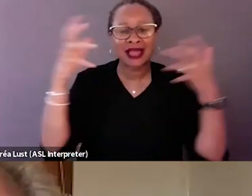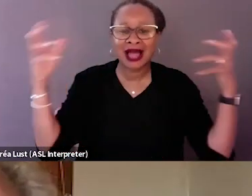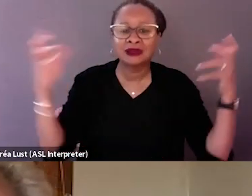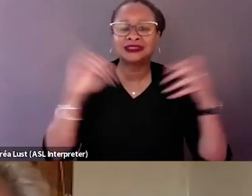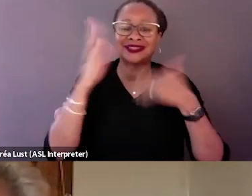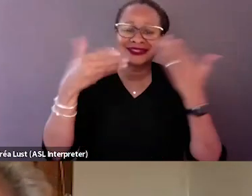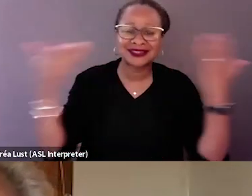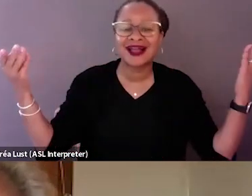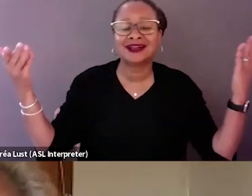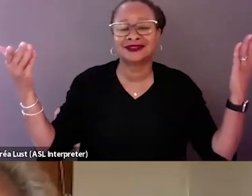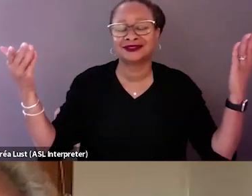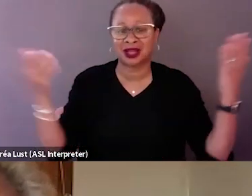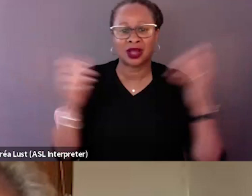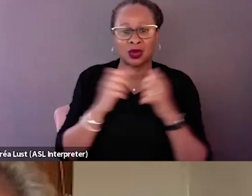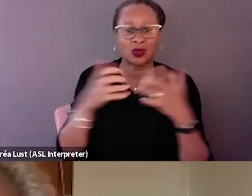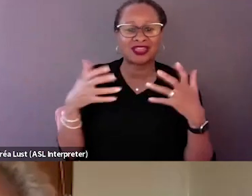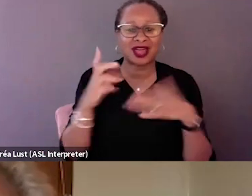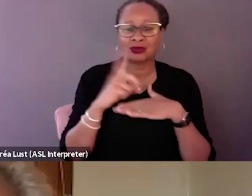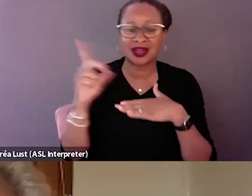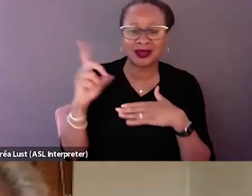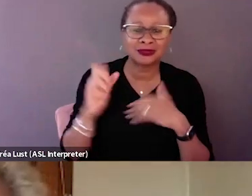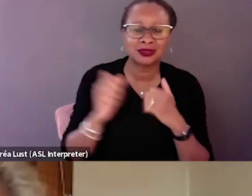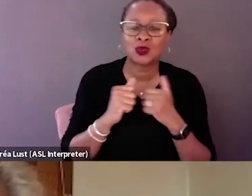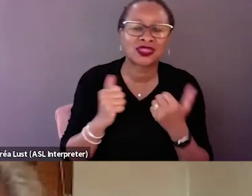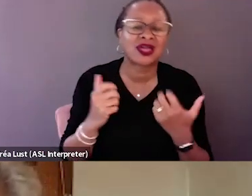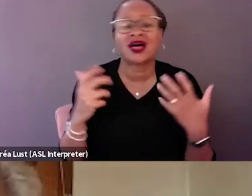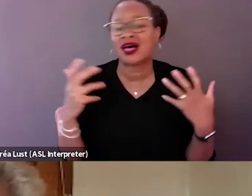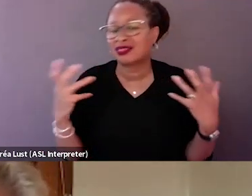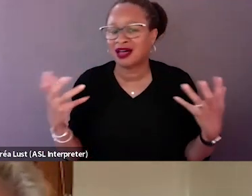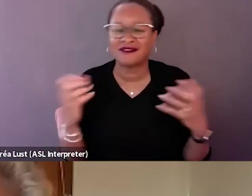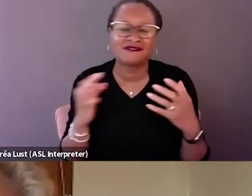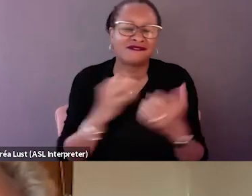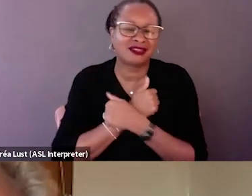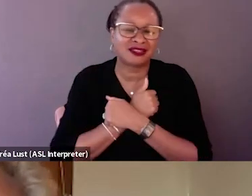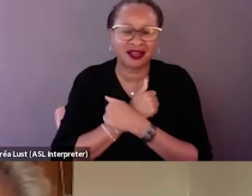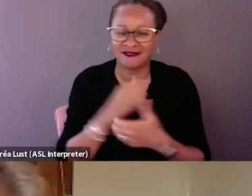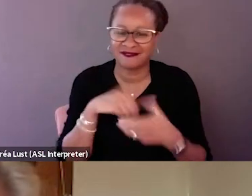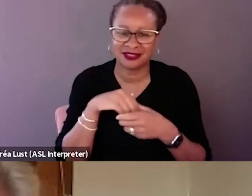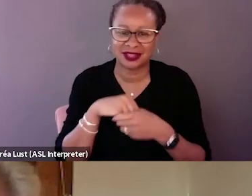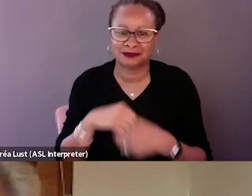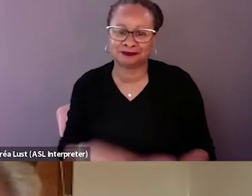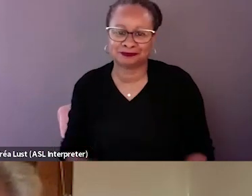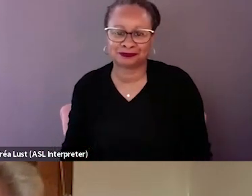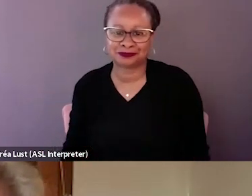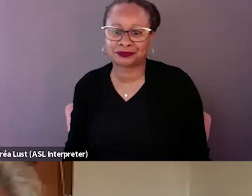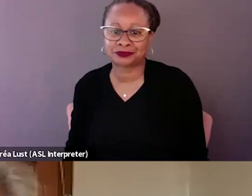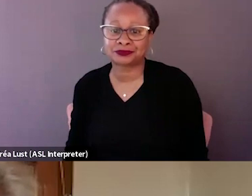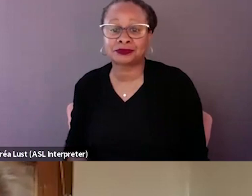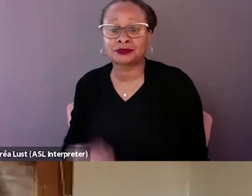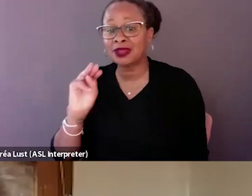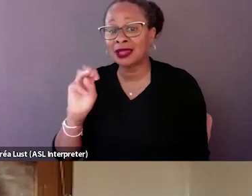sky, without diamond, with a lot of love inside. No,